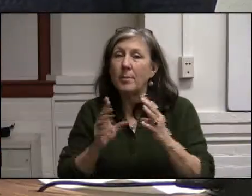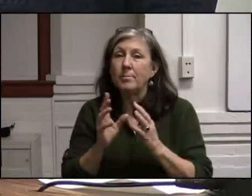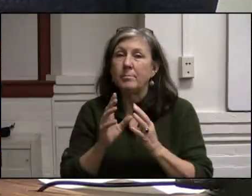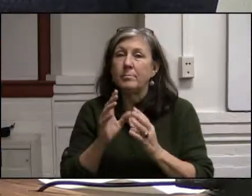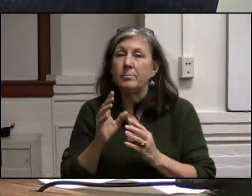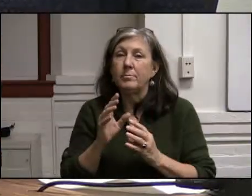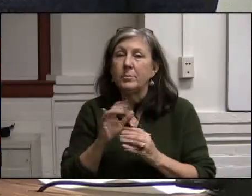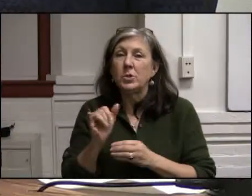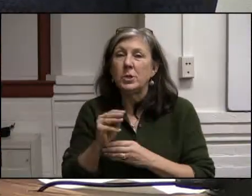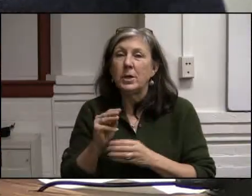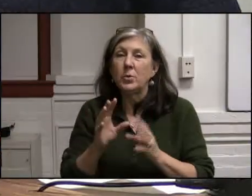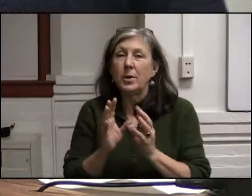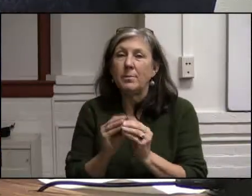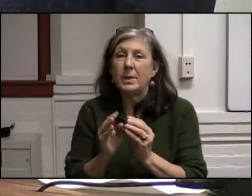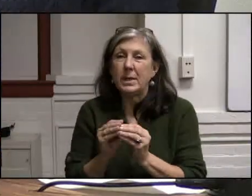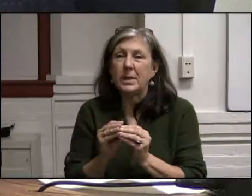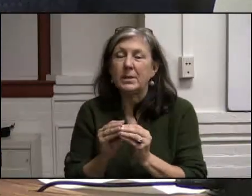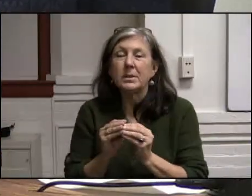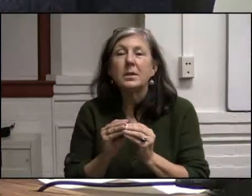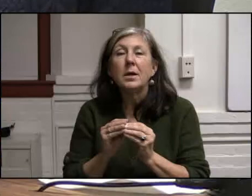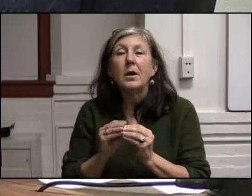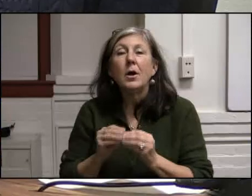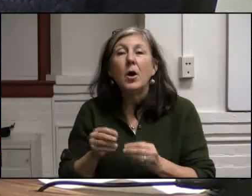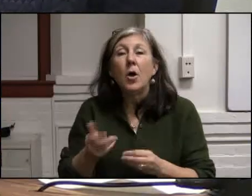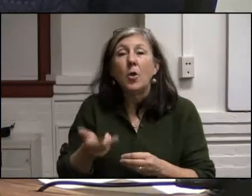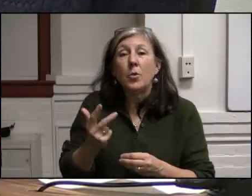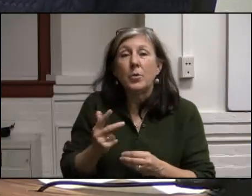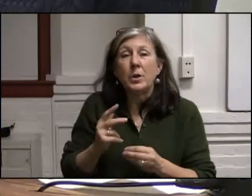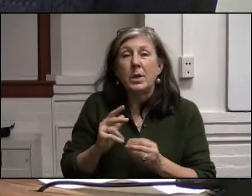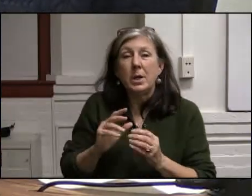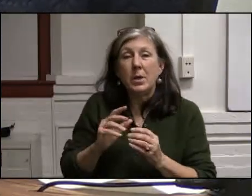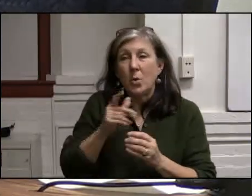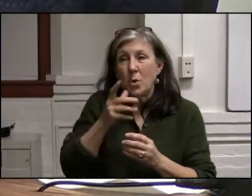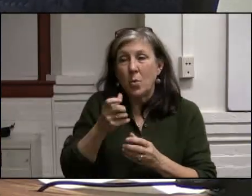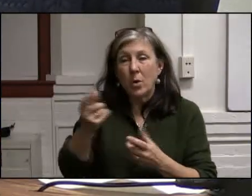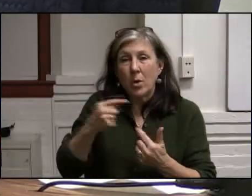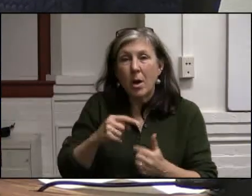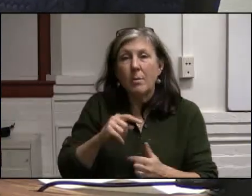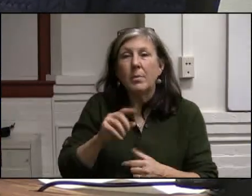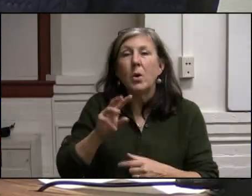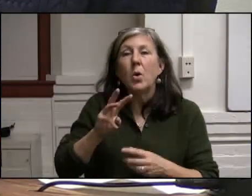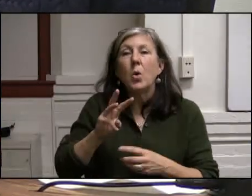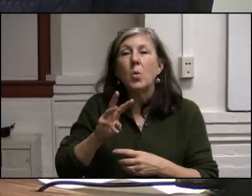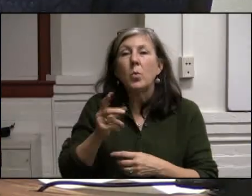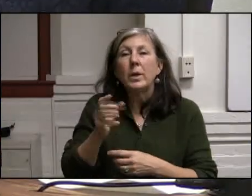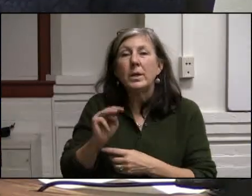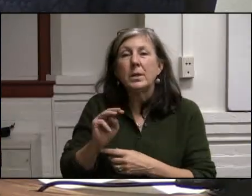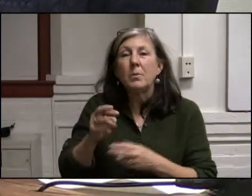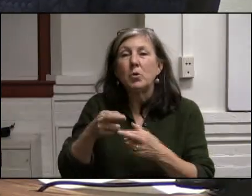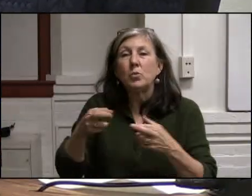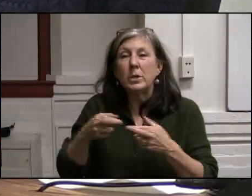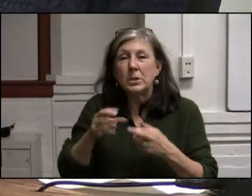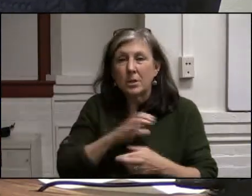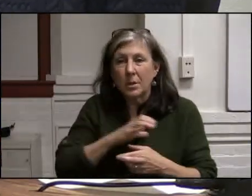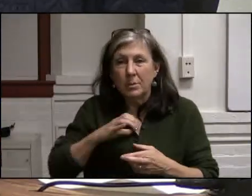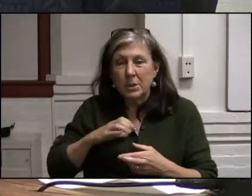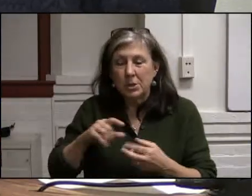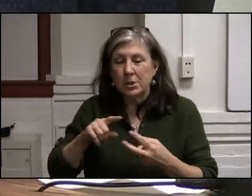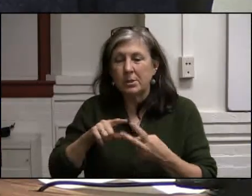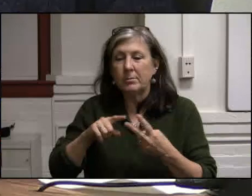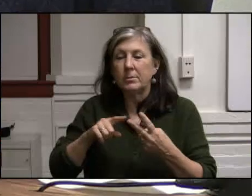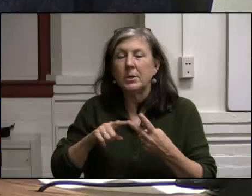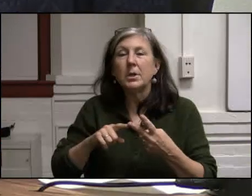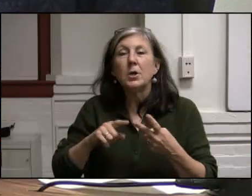evolution of the final stage of this process. And the 3 organizations that you're asking to come in are the Windham Regional Commission, the Representative Town Meeting